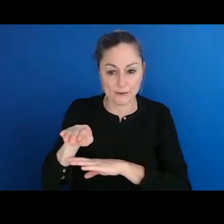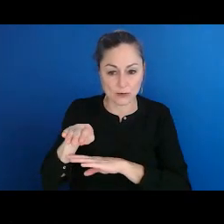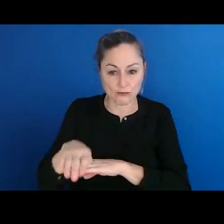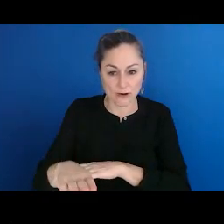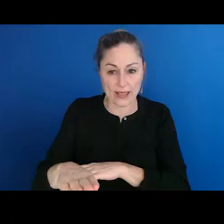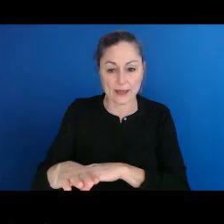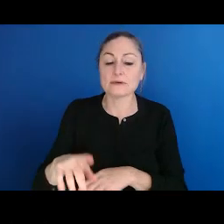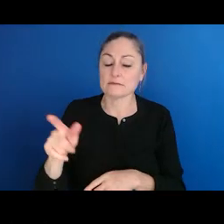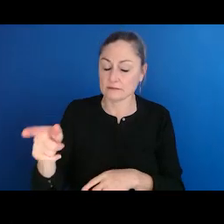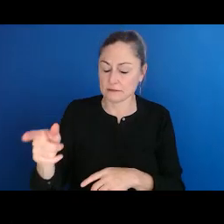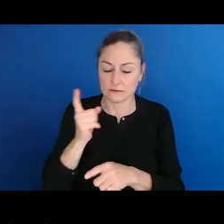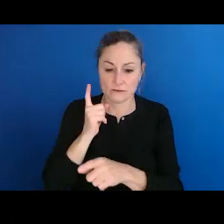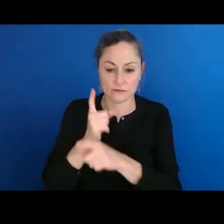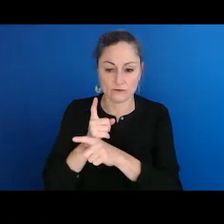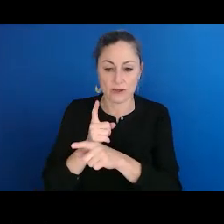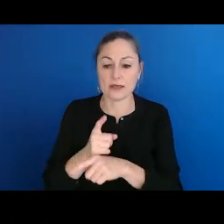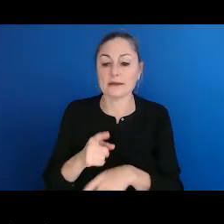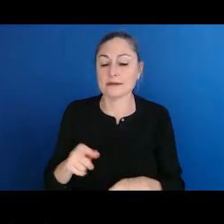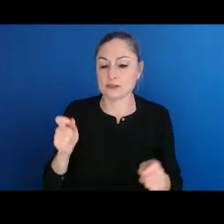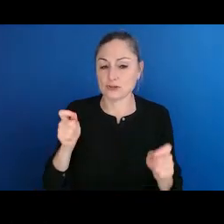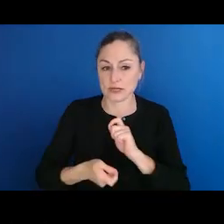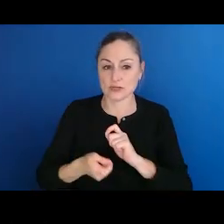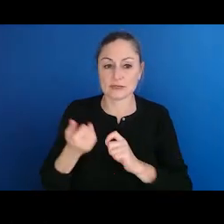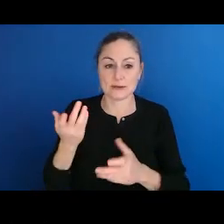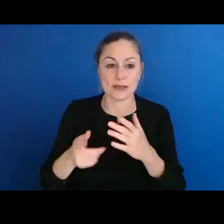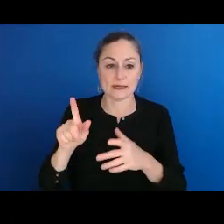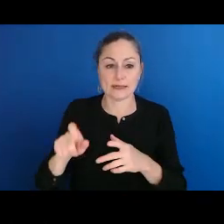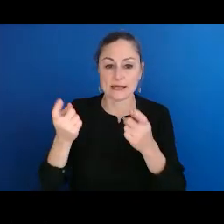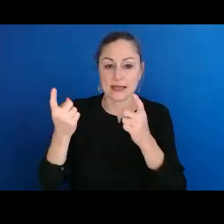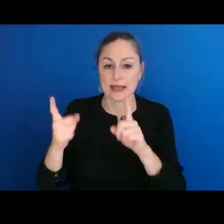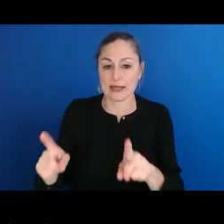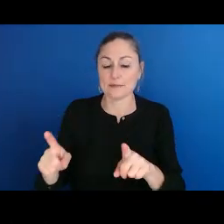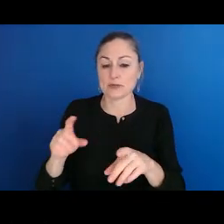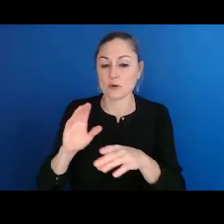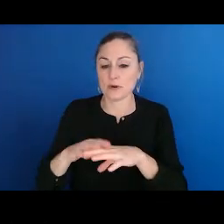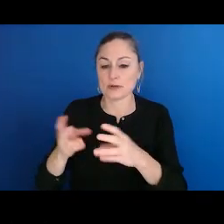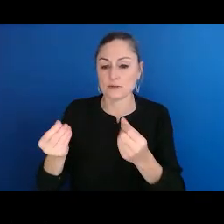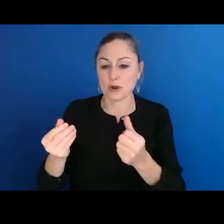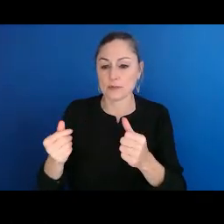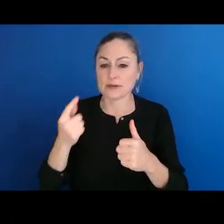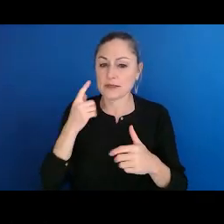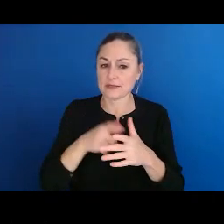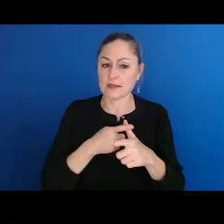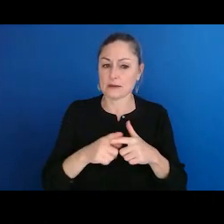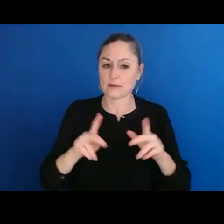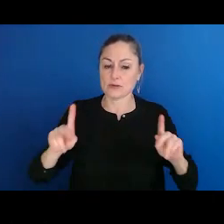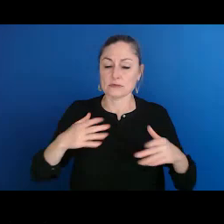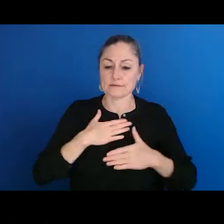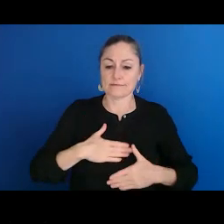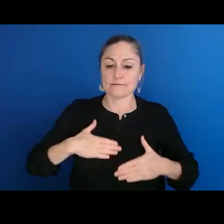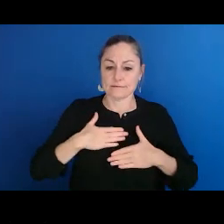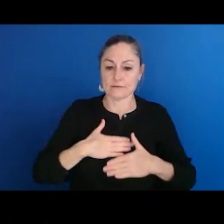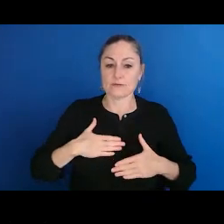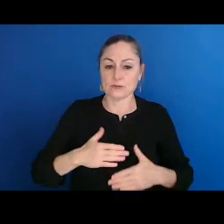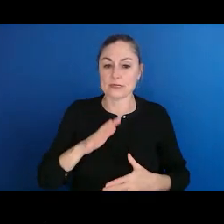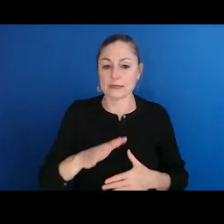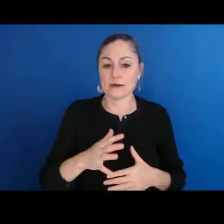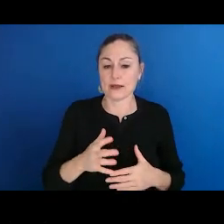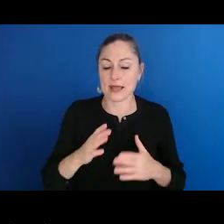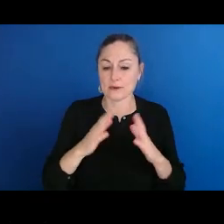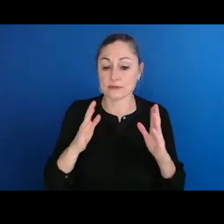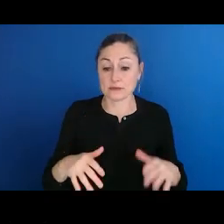modifications, changes that might be needed to a premises to allow someone to use and enjoy their housing. A stair chair lift. How